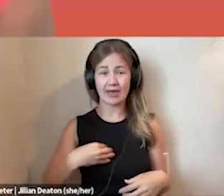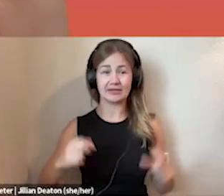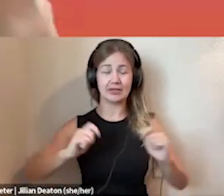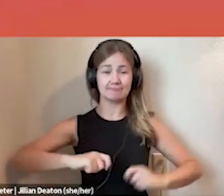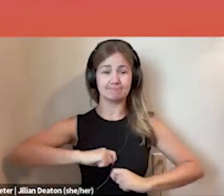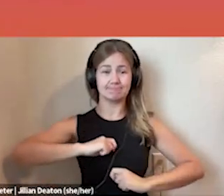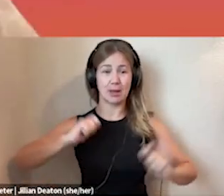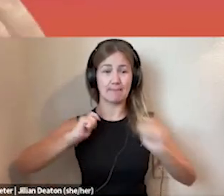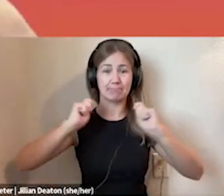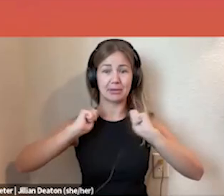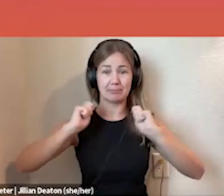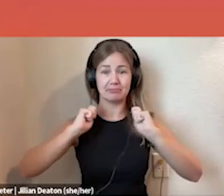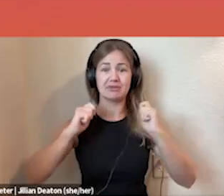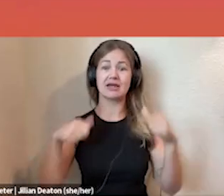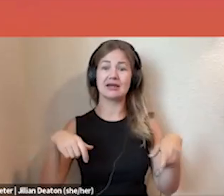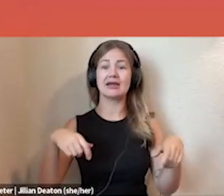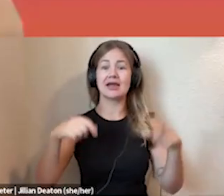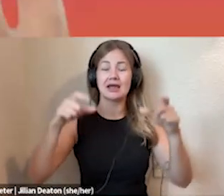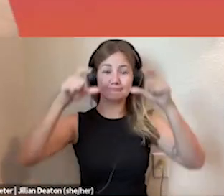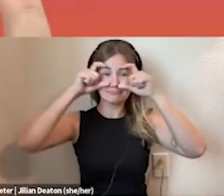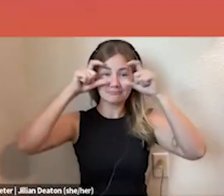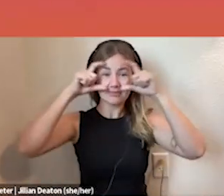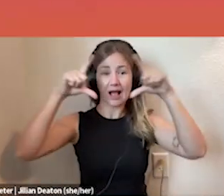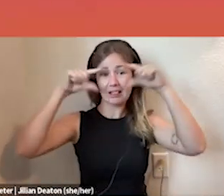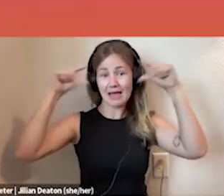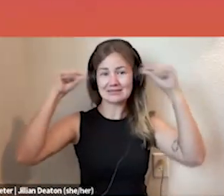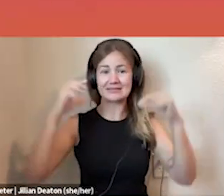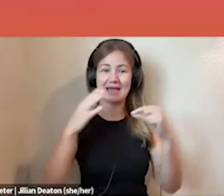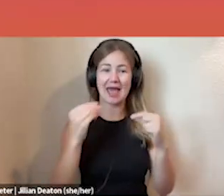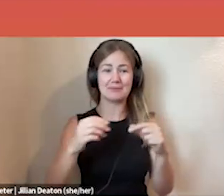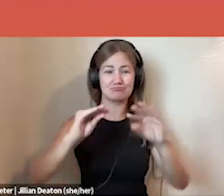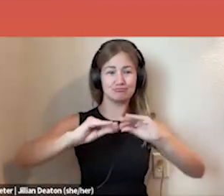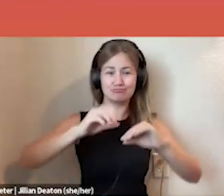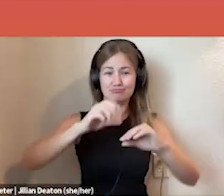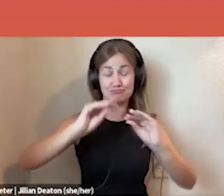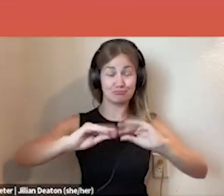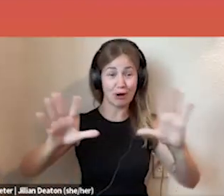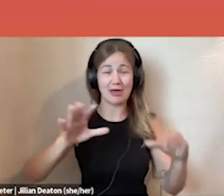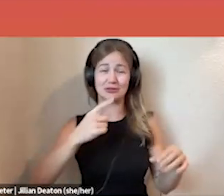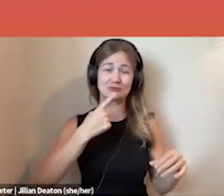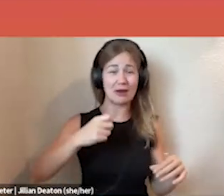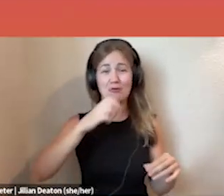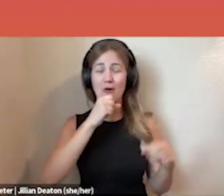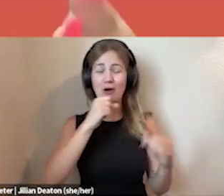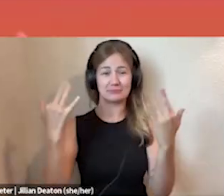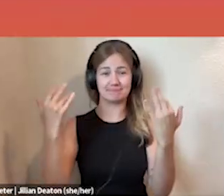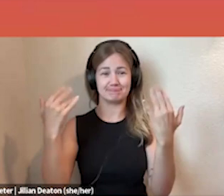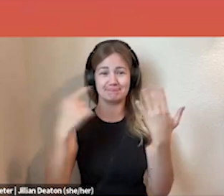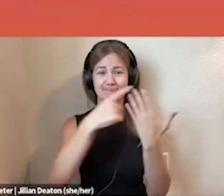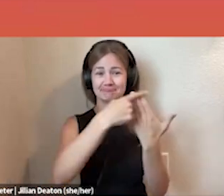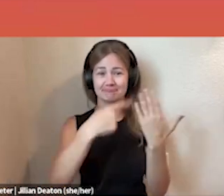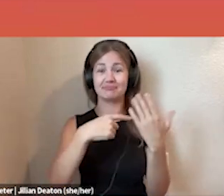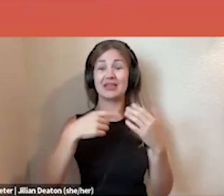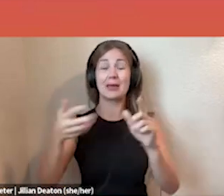glasses, and I have red-orange nails that I'll be flashing as I talk. Behind me is the bright pink fading to